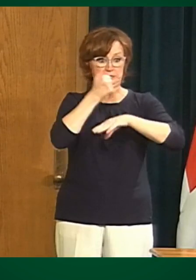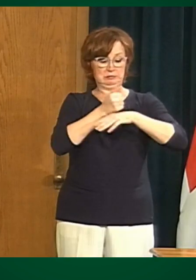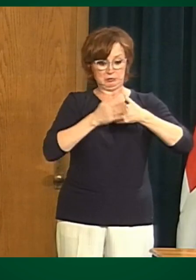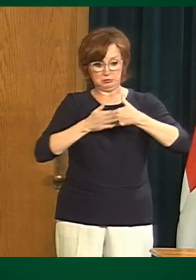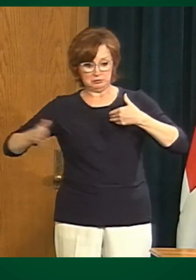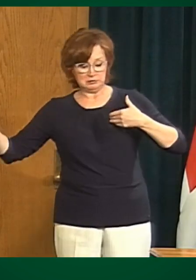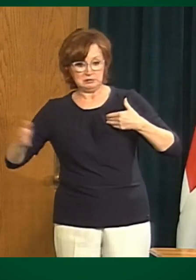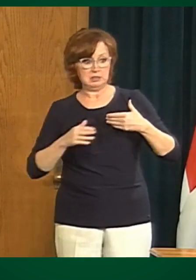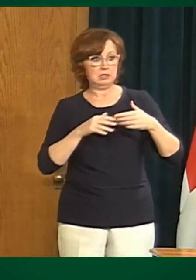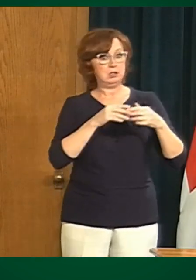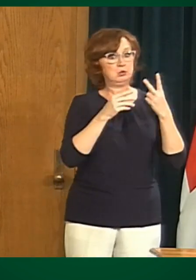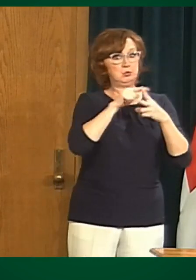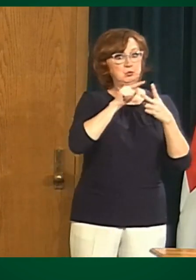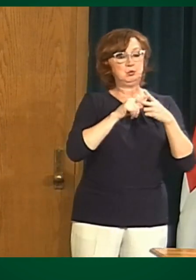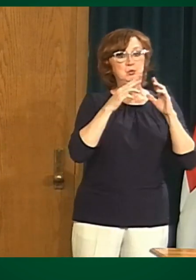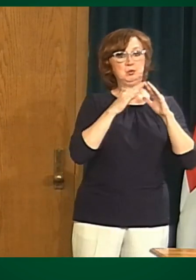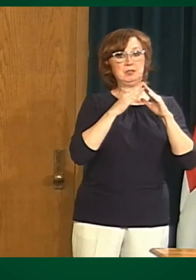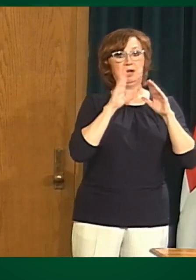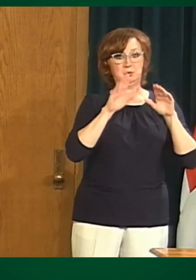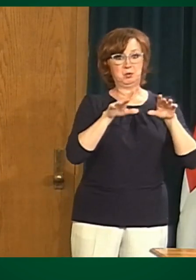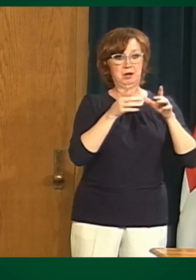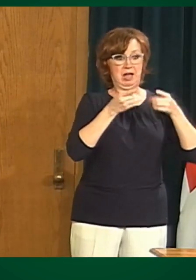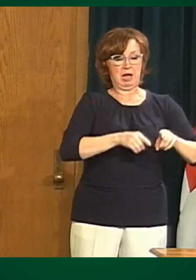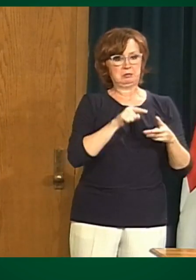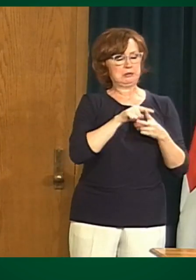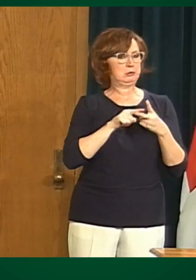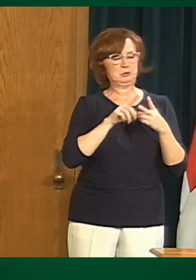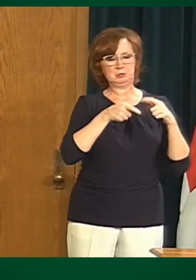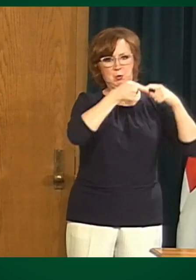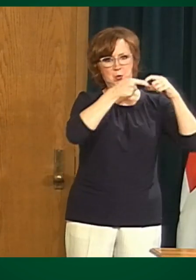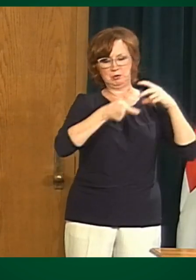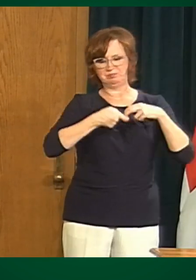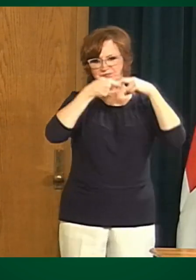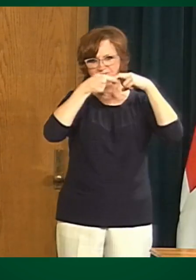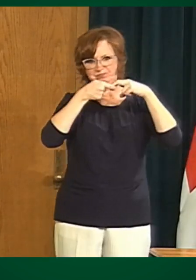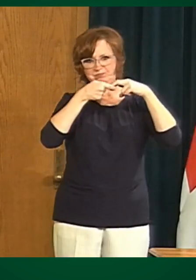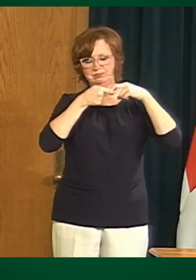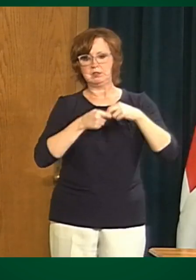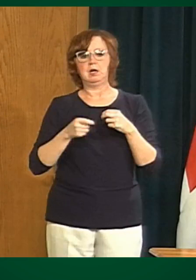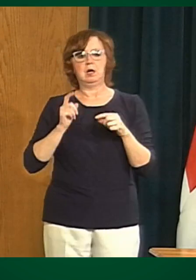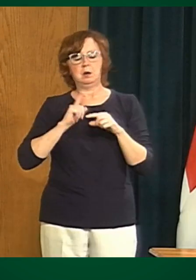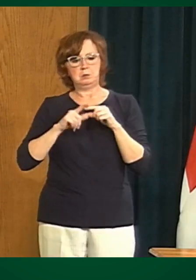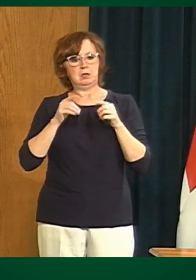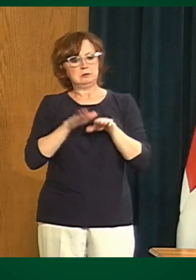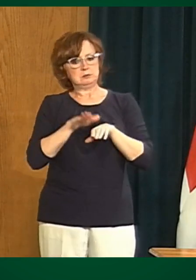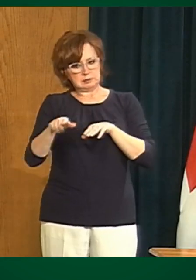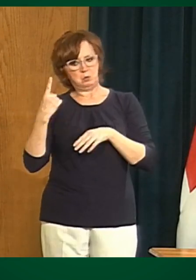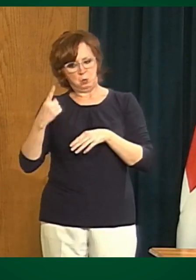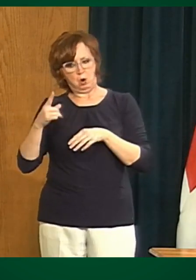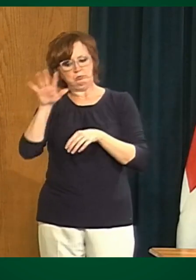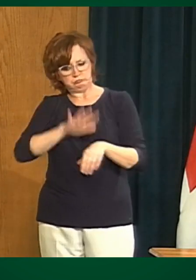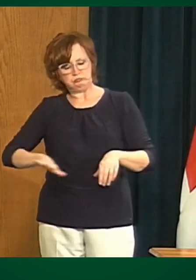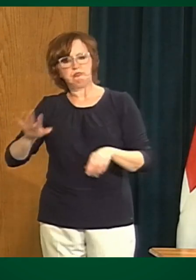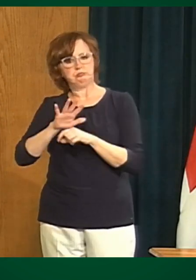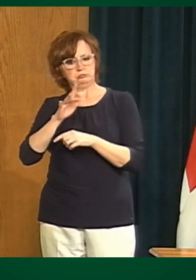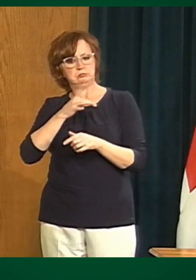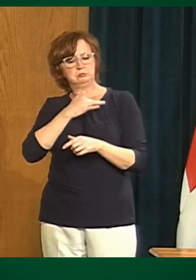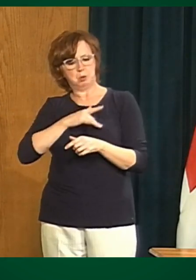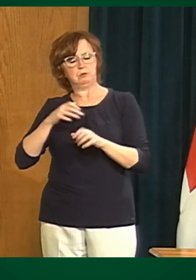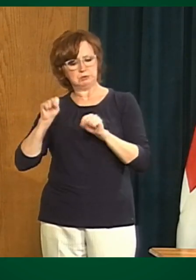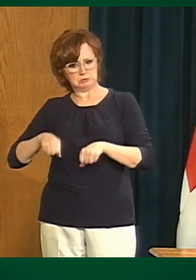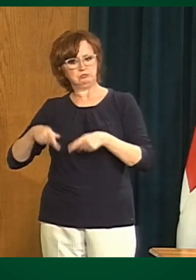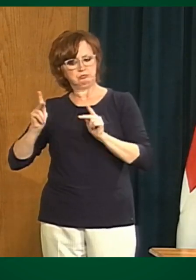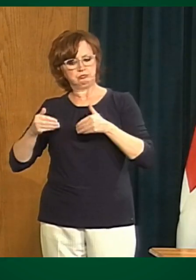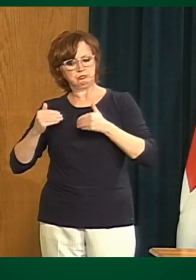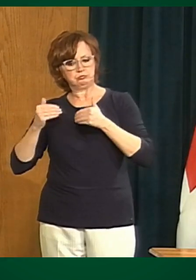as previously planned. We will still proceed with Phase 1 of the Reopen Saskatchewan plan throughout the rest of the province beginning this